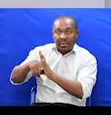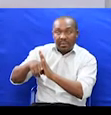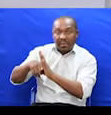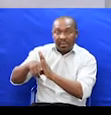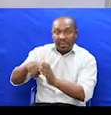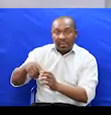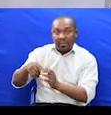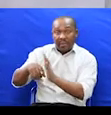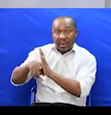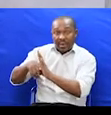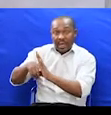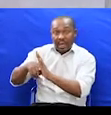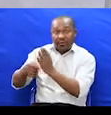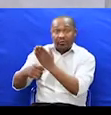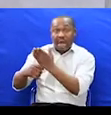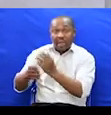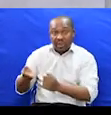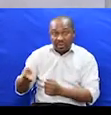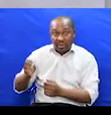negative charged